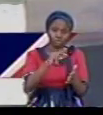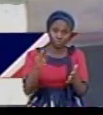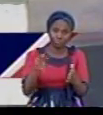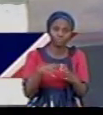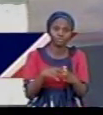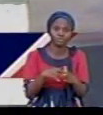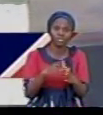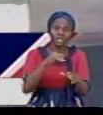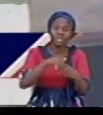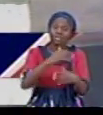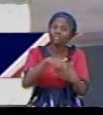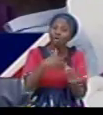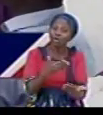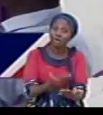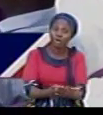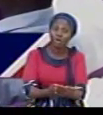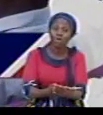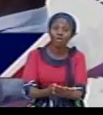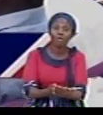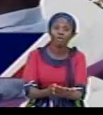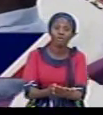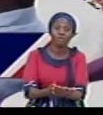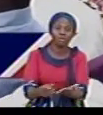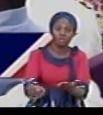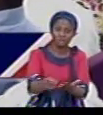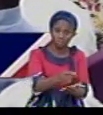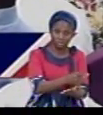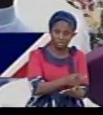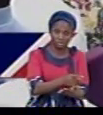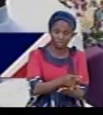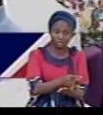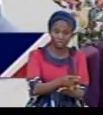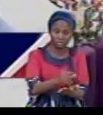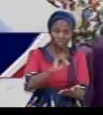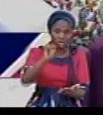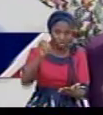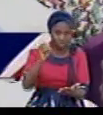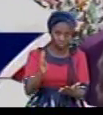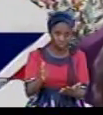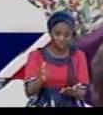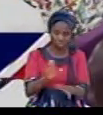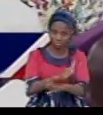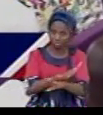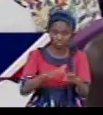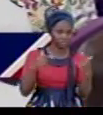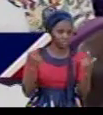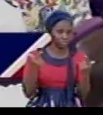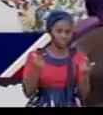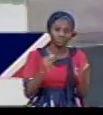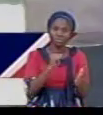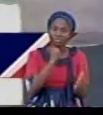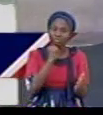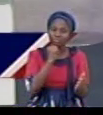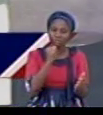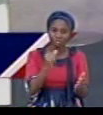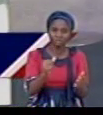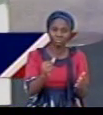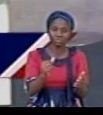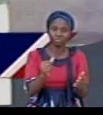all this, Job said not, nor charged